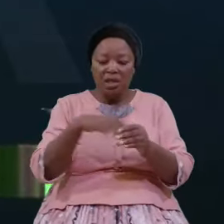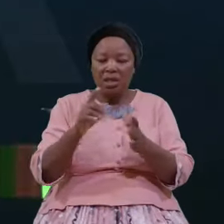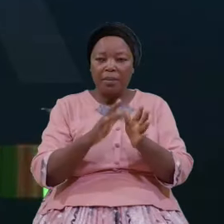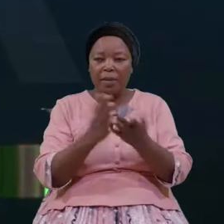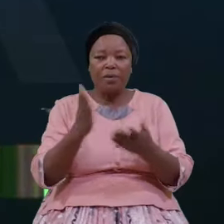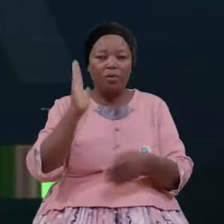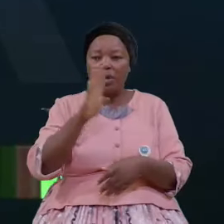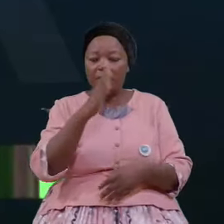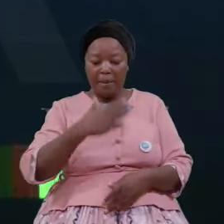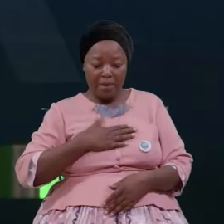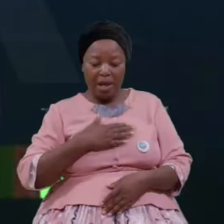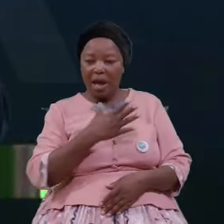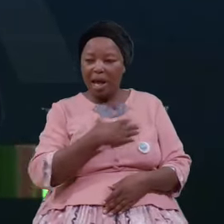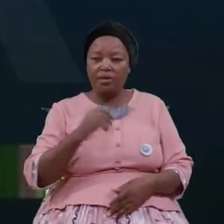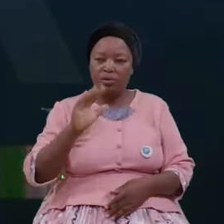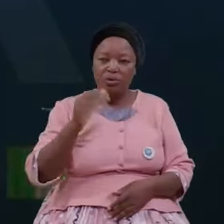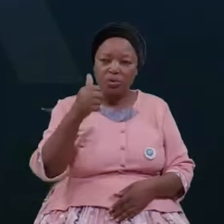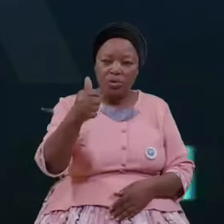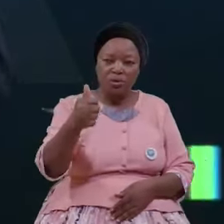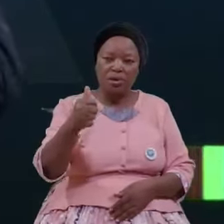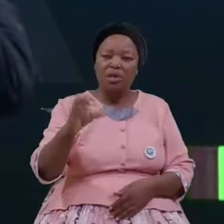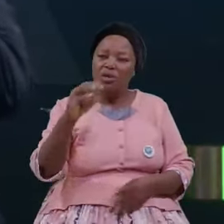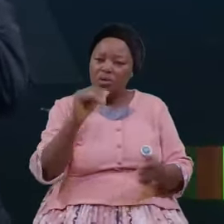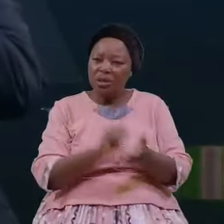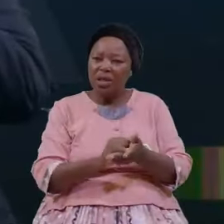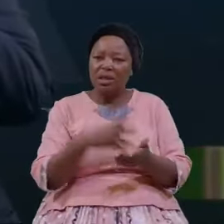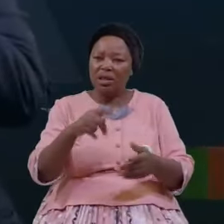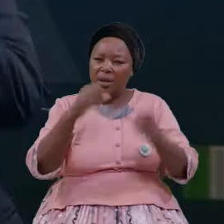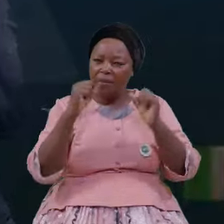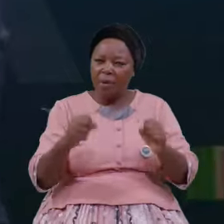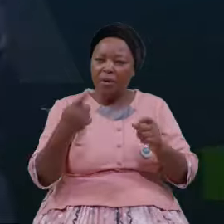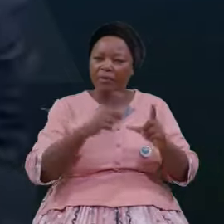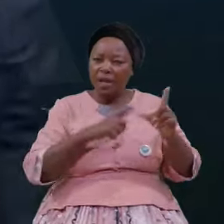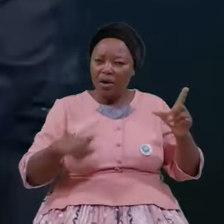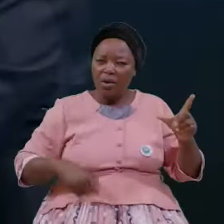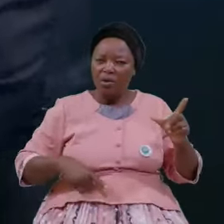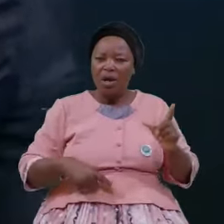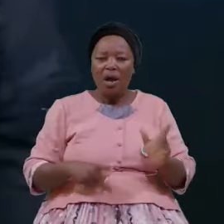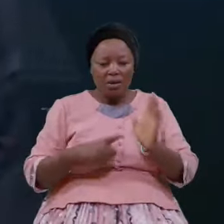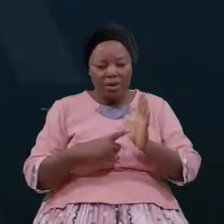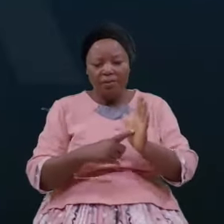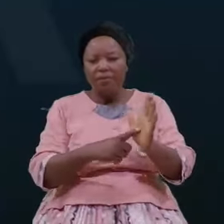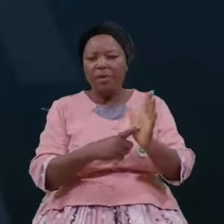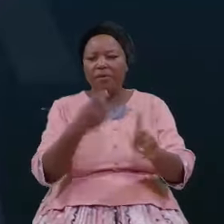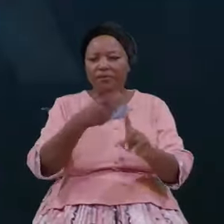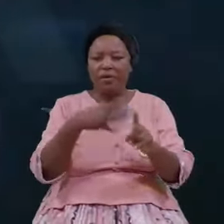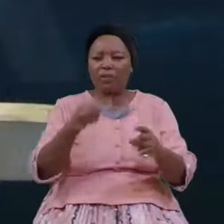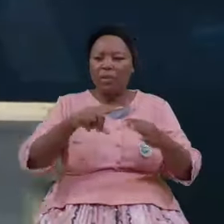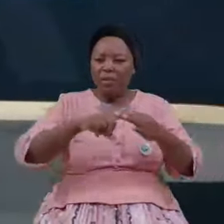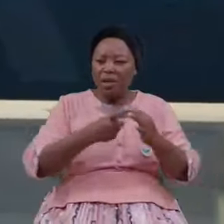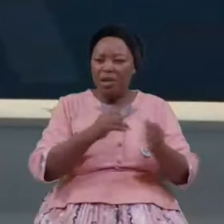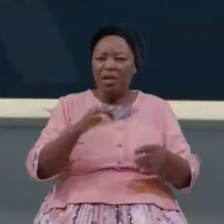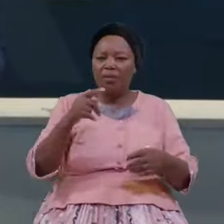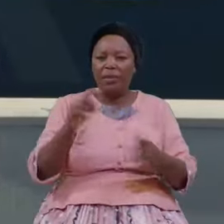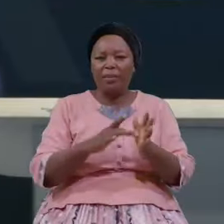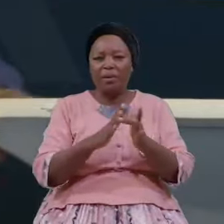be yours. So that the power of the Lord revealed from the very beginning of the Bible